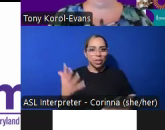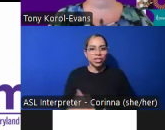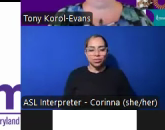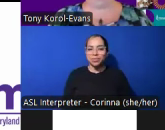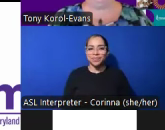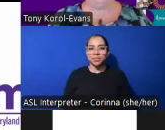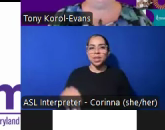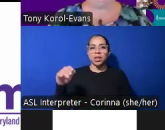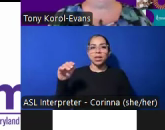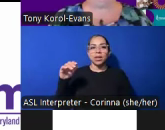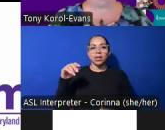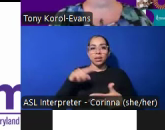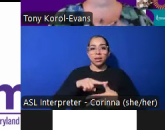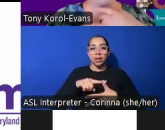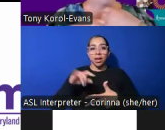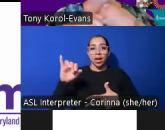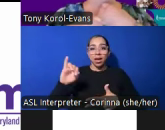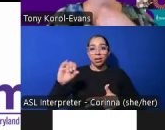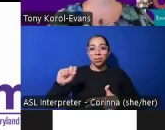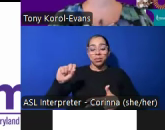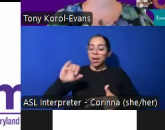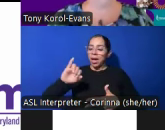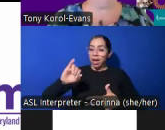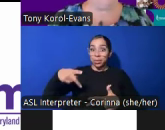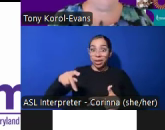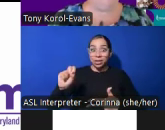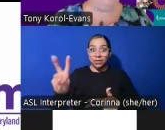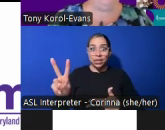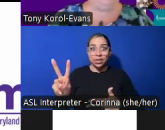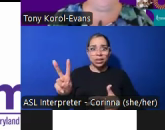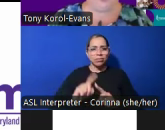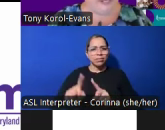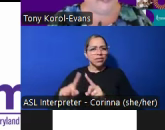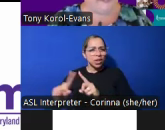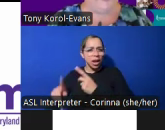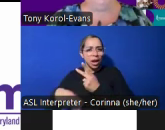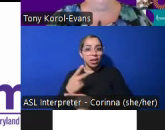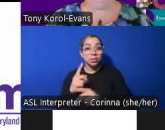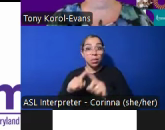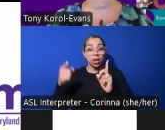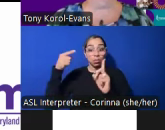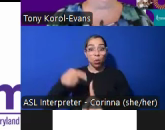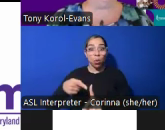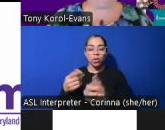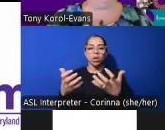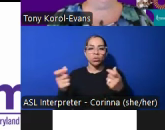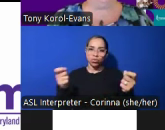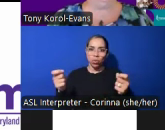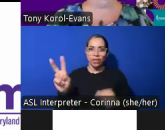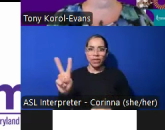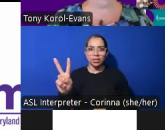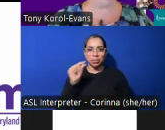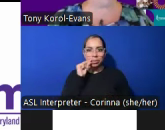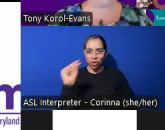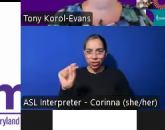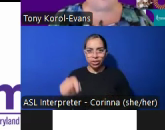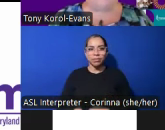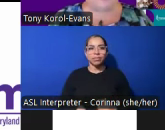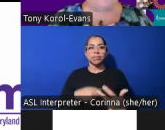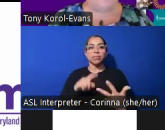can take many forms, but the purpose is to control the victim, period. Reproductive coercion is a